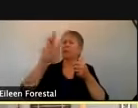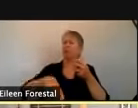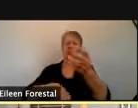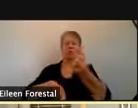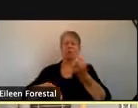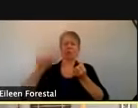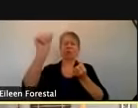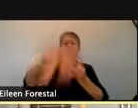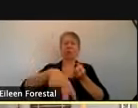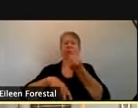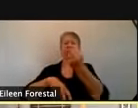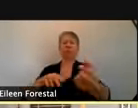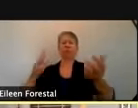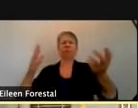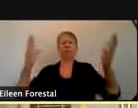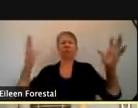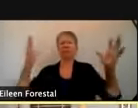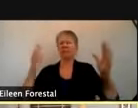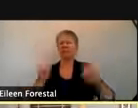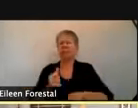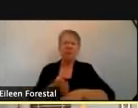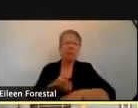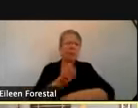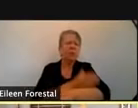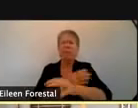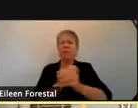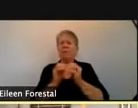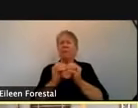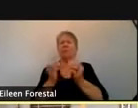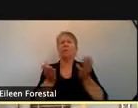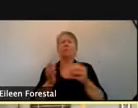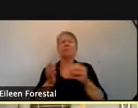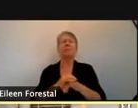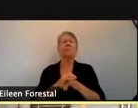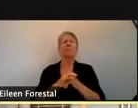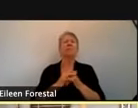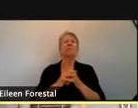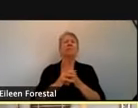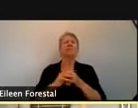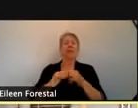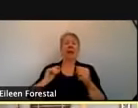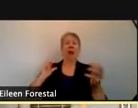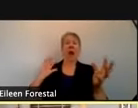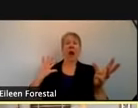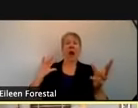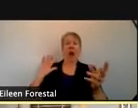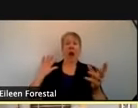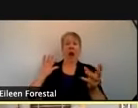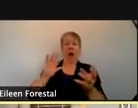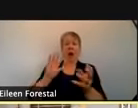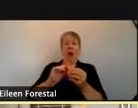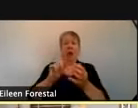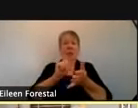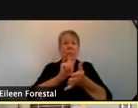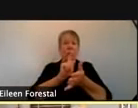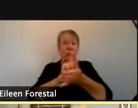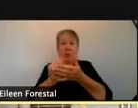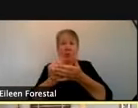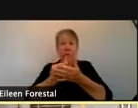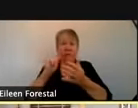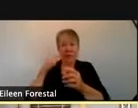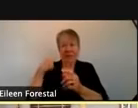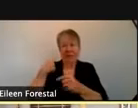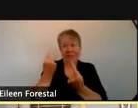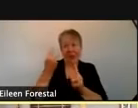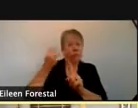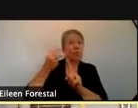2 months. Notice that we averaged roughly 240,000 in 2019. We have beaten that number